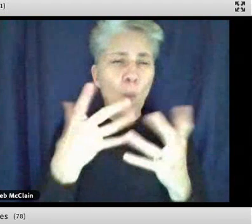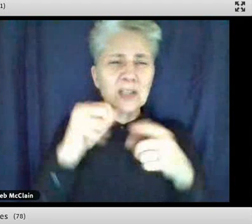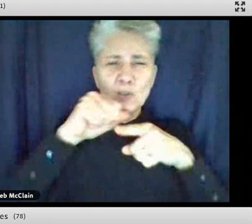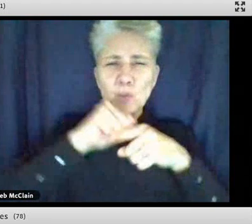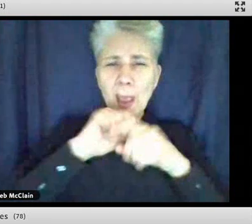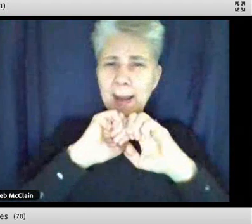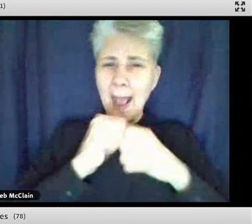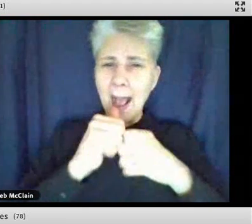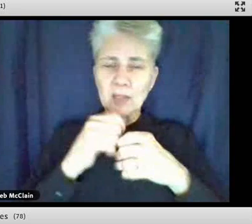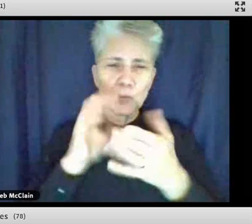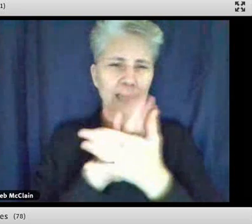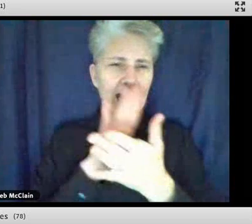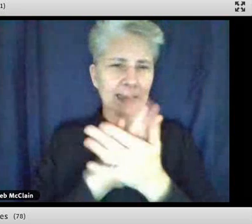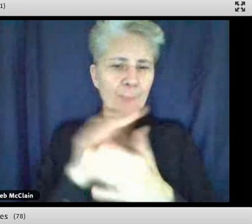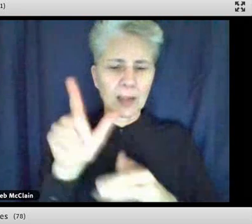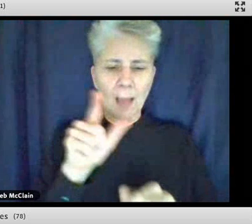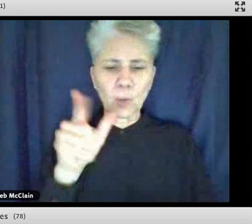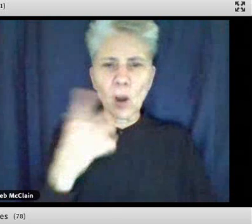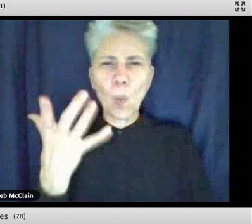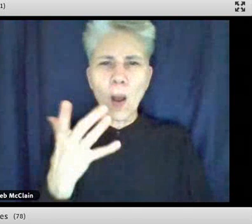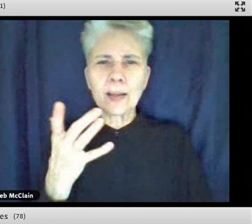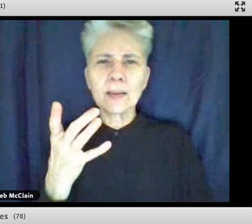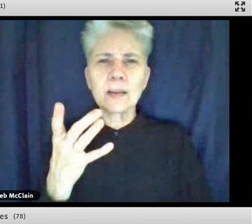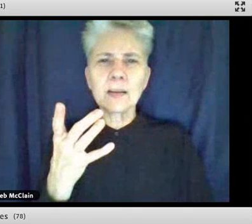there's some resources here.